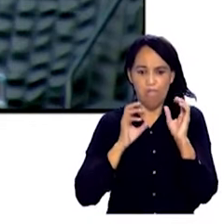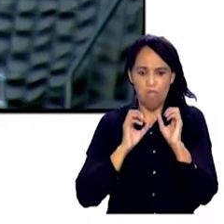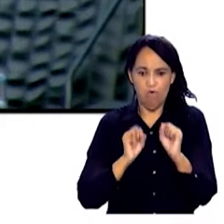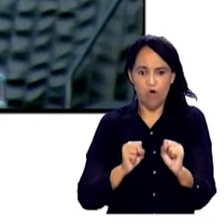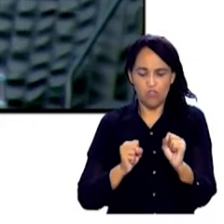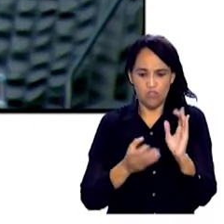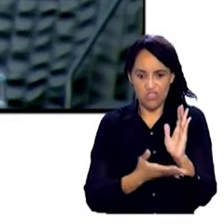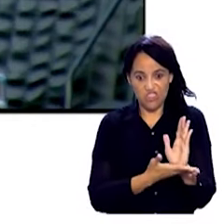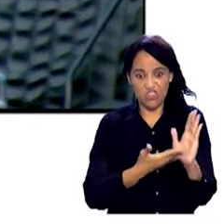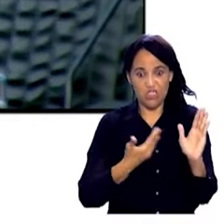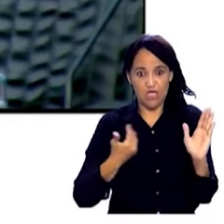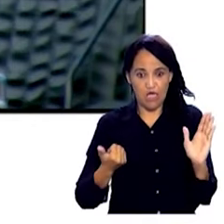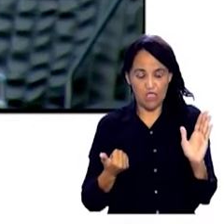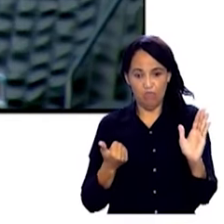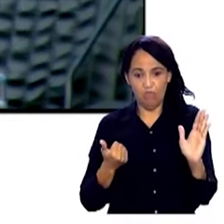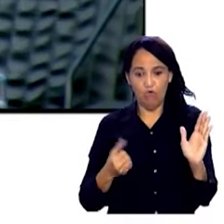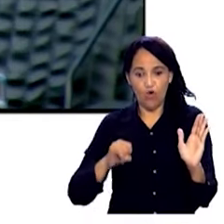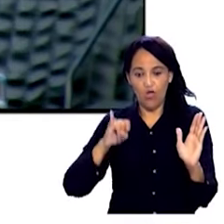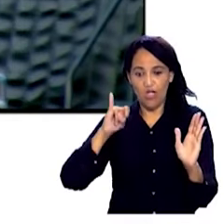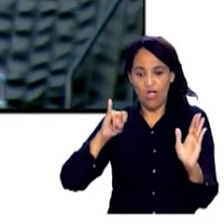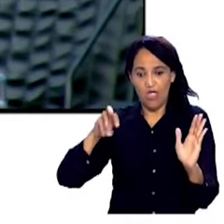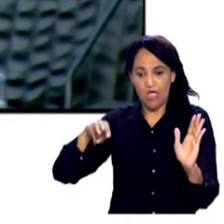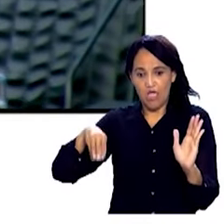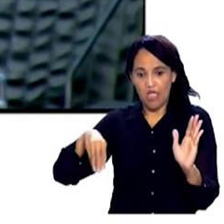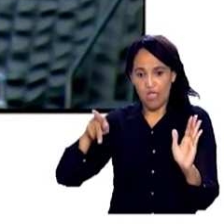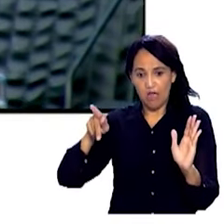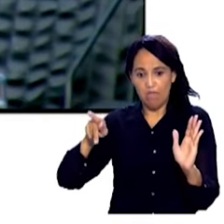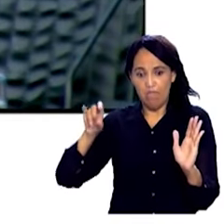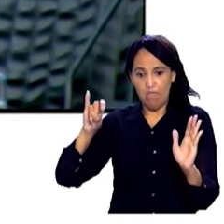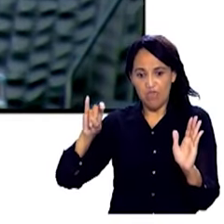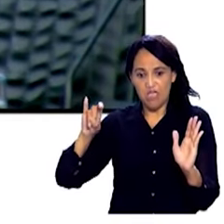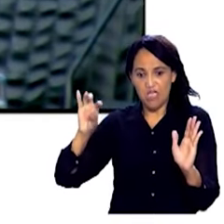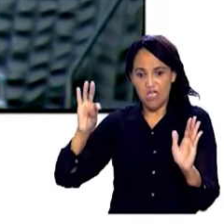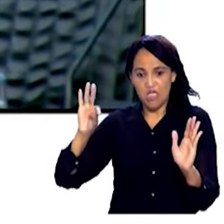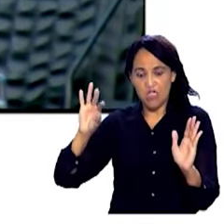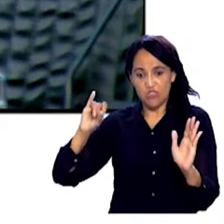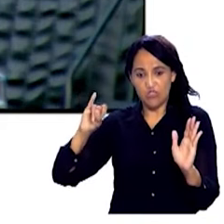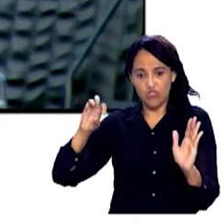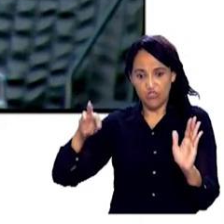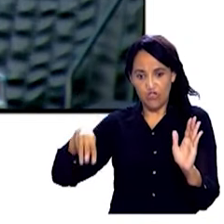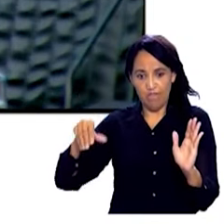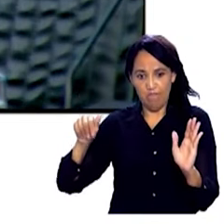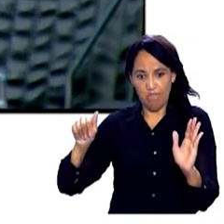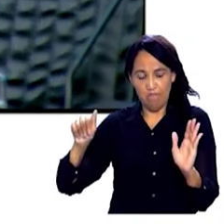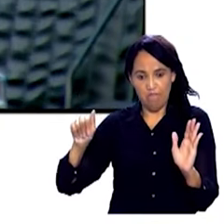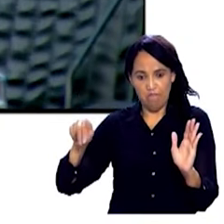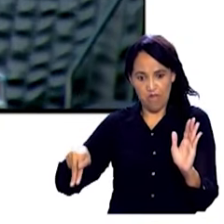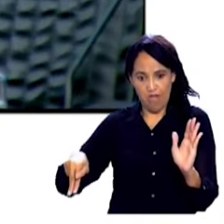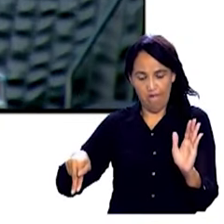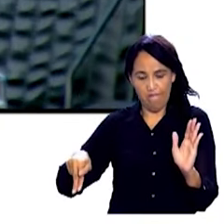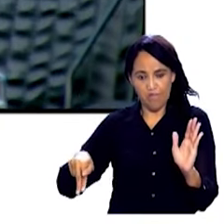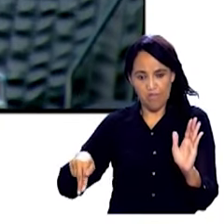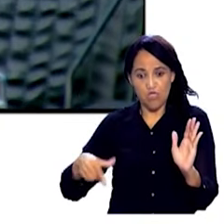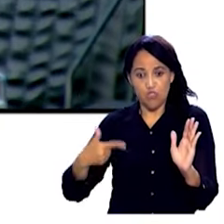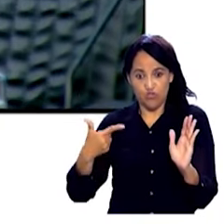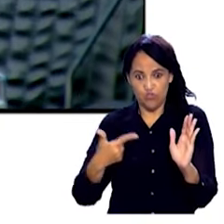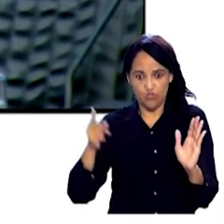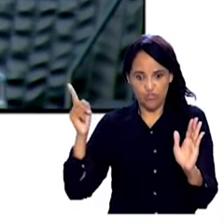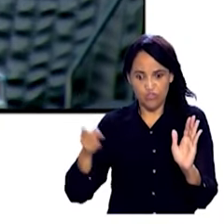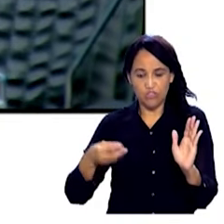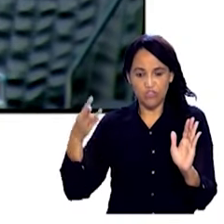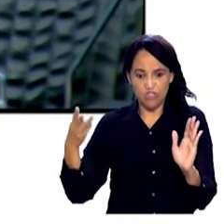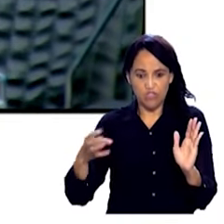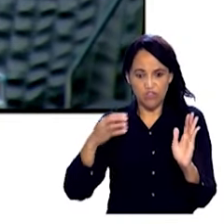representatives and conviction by twothirds of the senate while in Office their salaries May not be